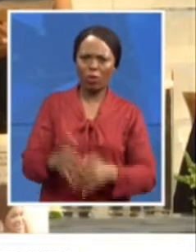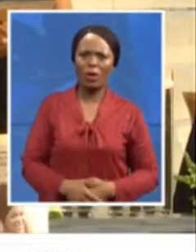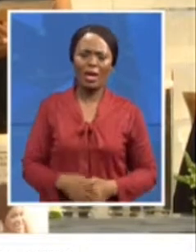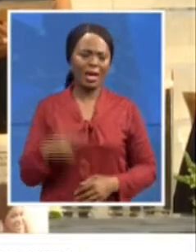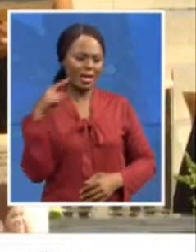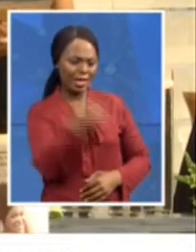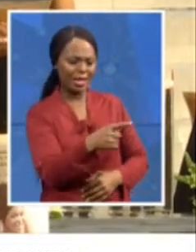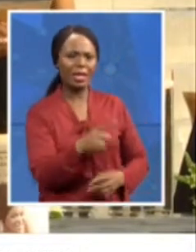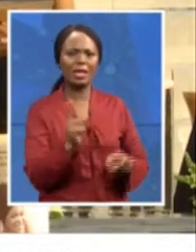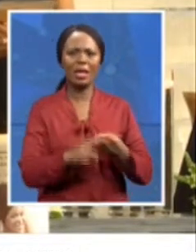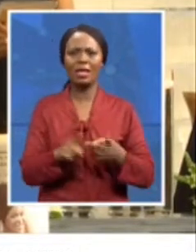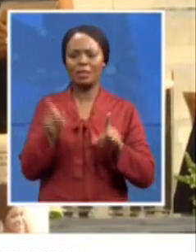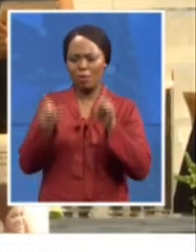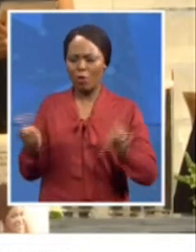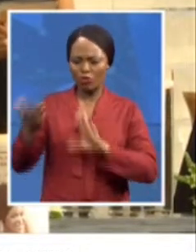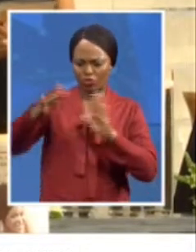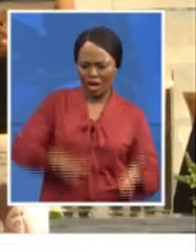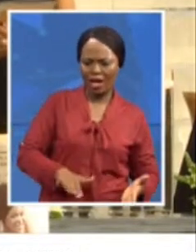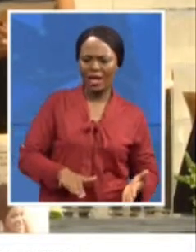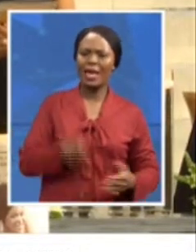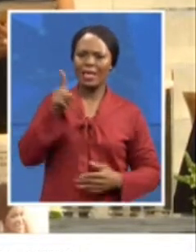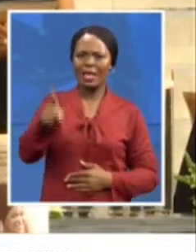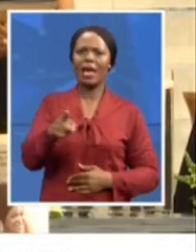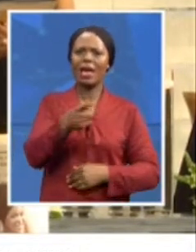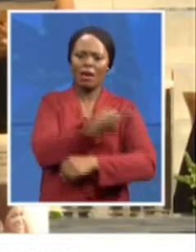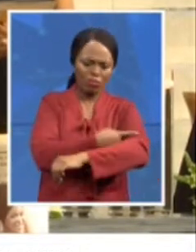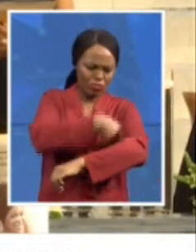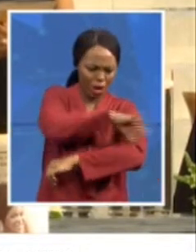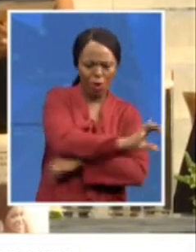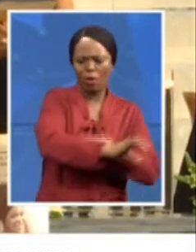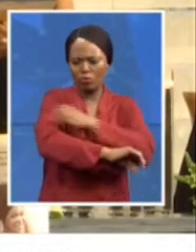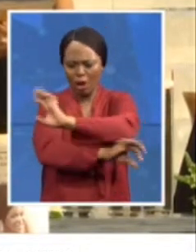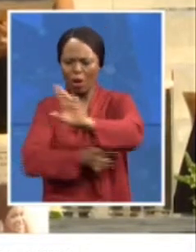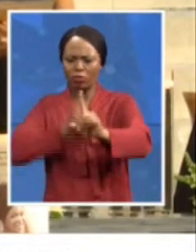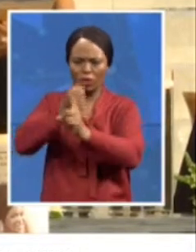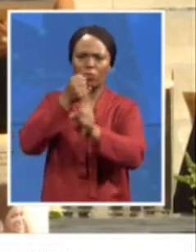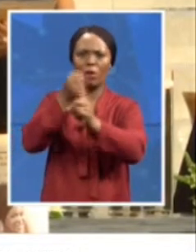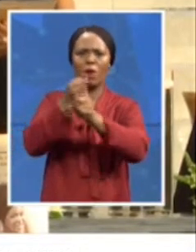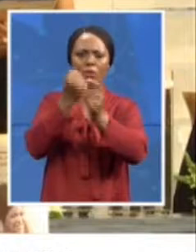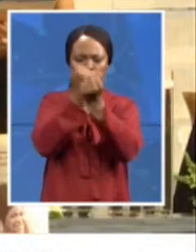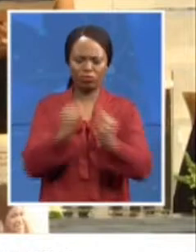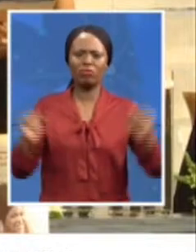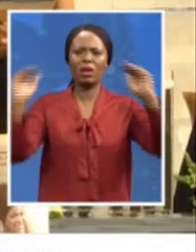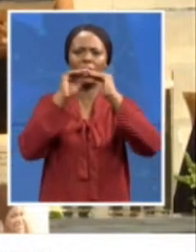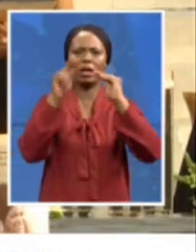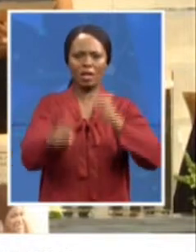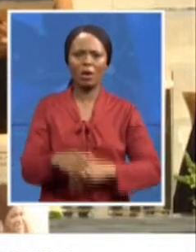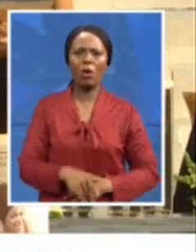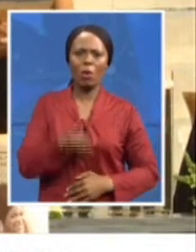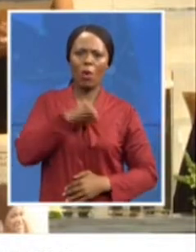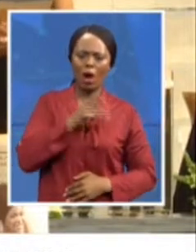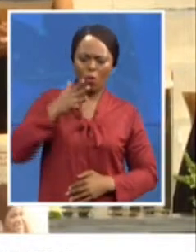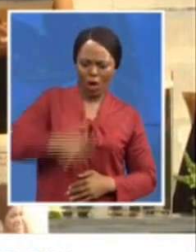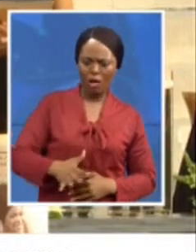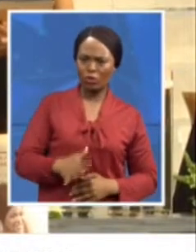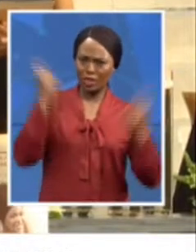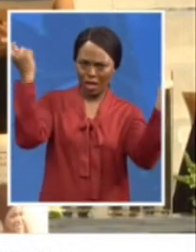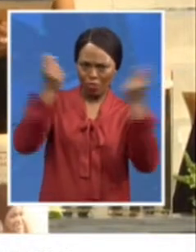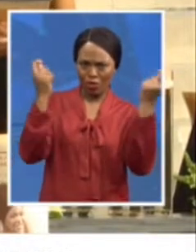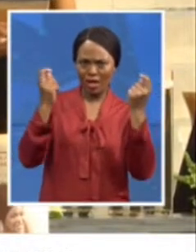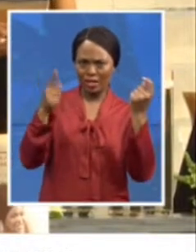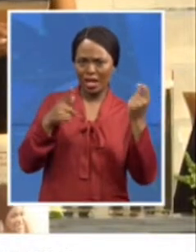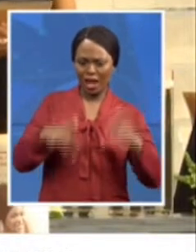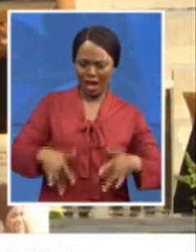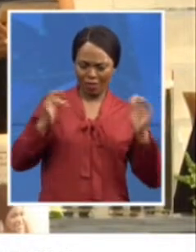Is it then permissible to overlook this discomforting truth in celebrating her life? If we are to honor Ambassador Mabuza's